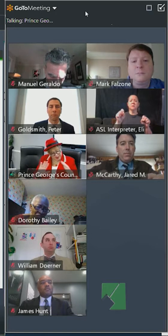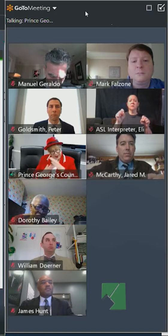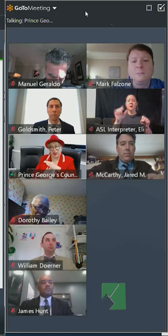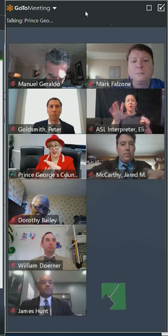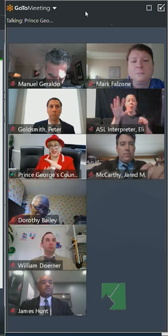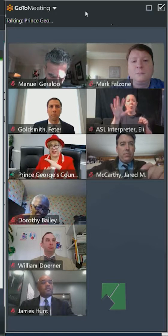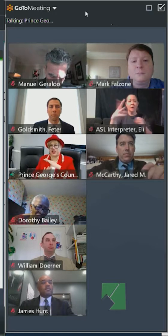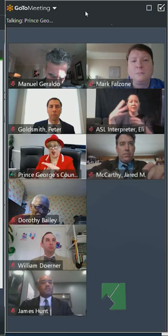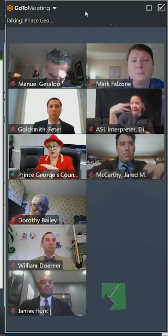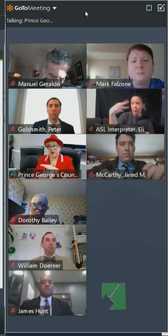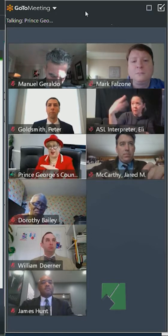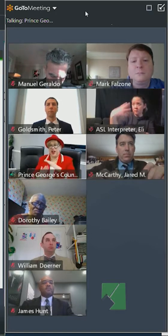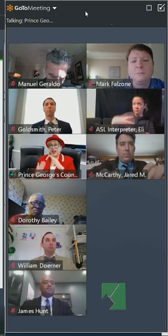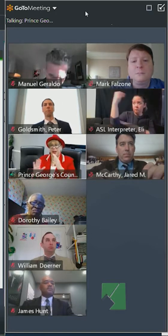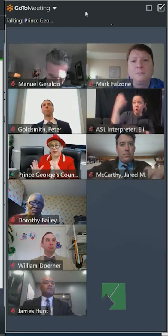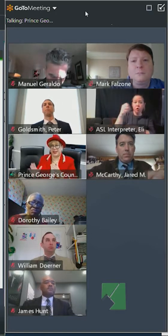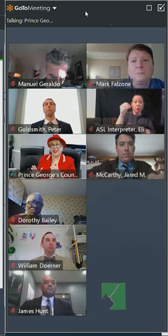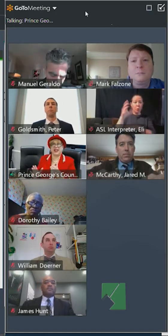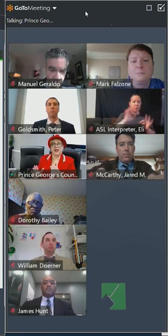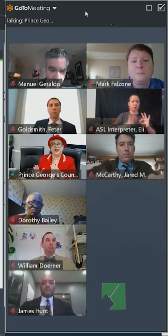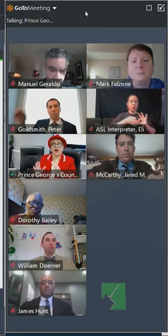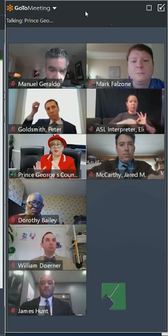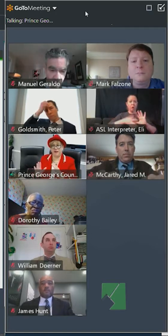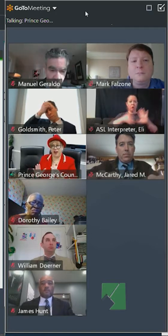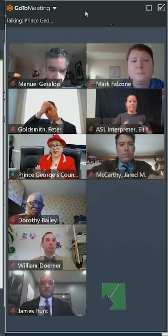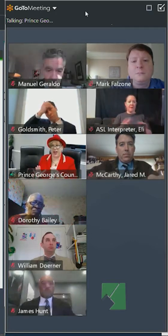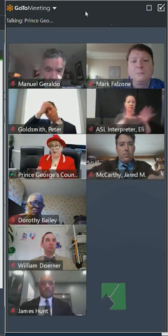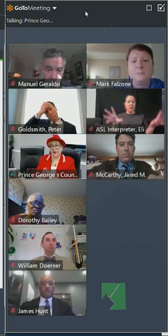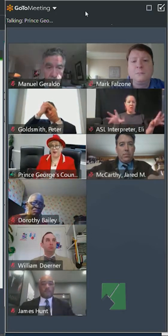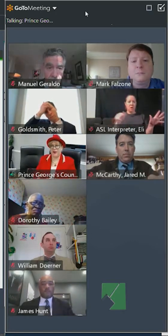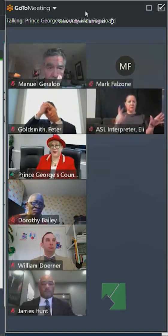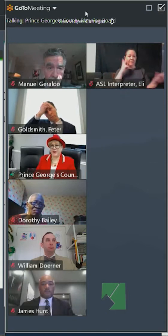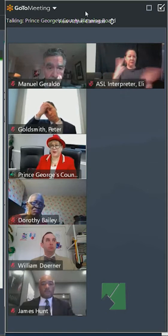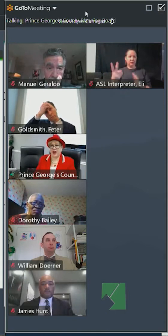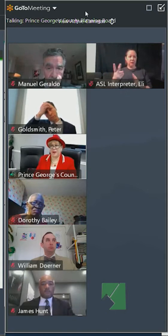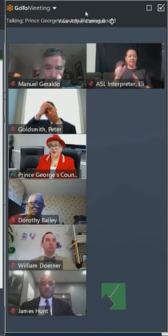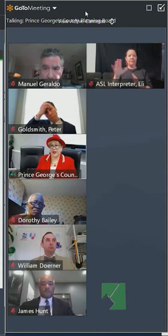cameras so that the interpreter can be seen, that would be very, very helpful.